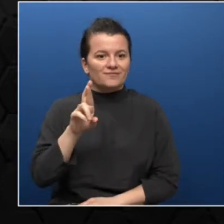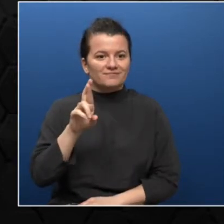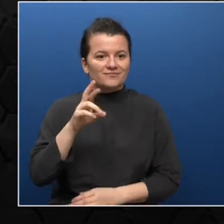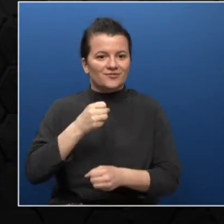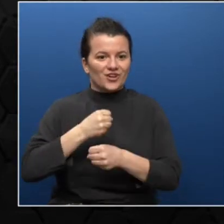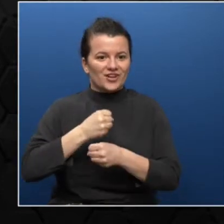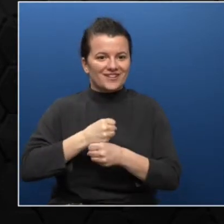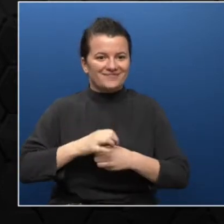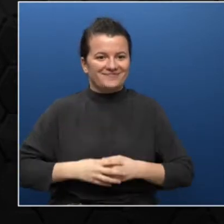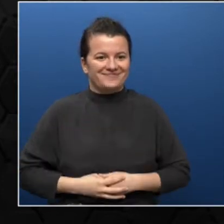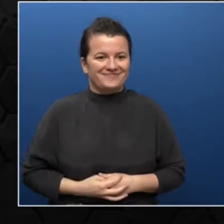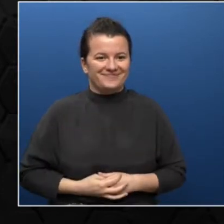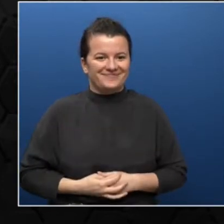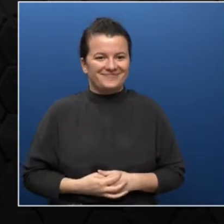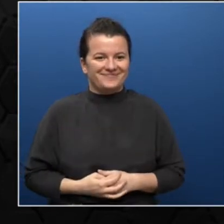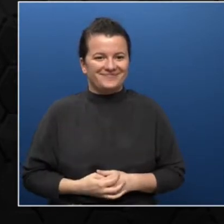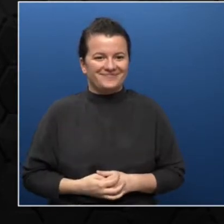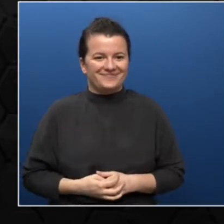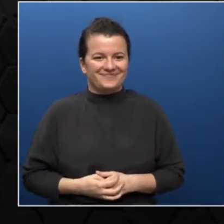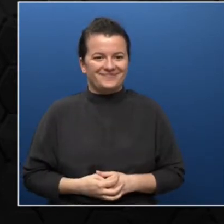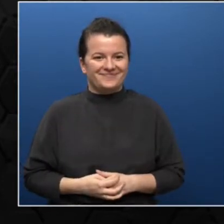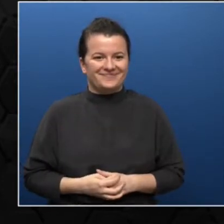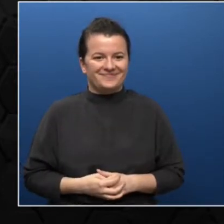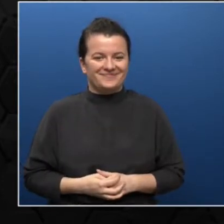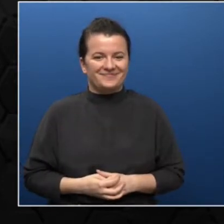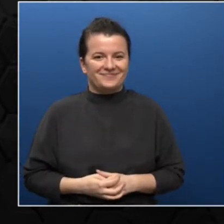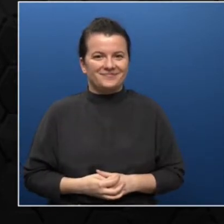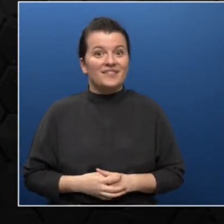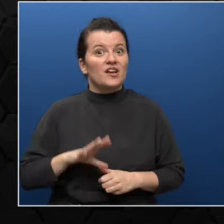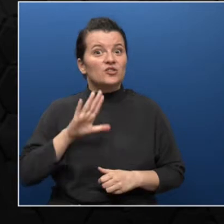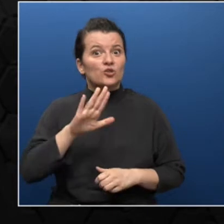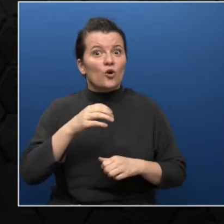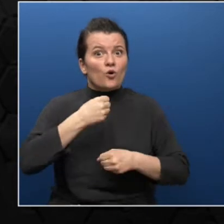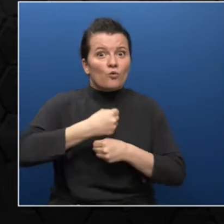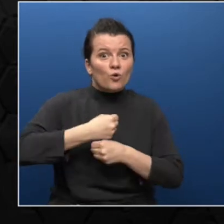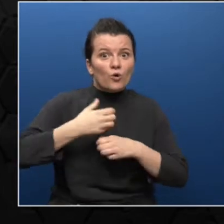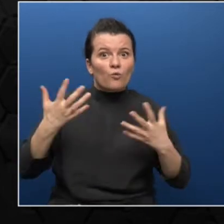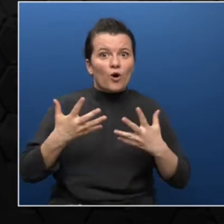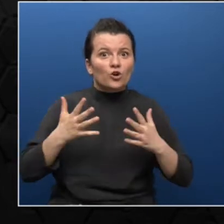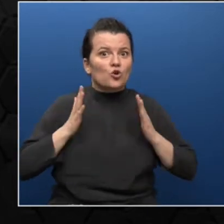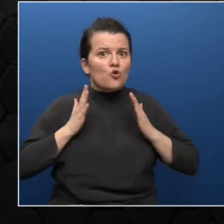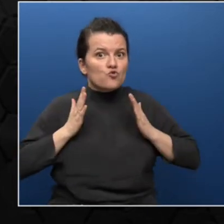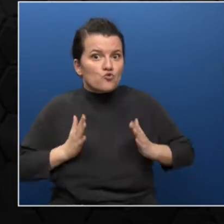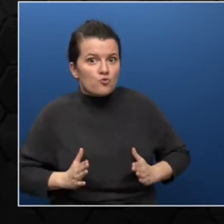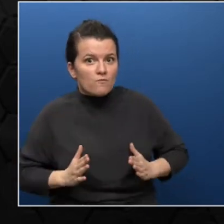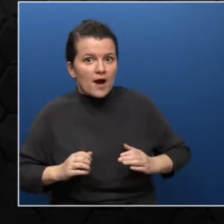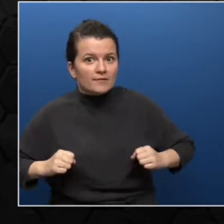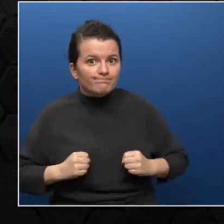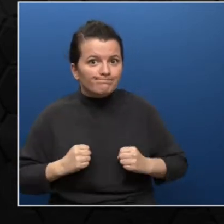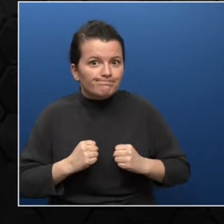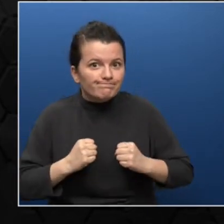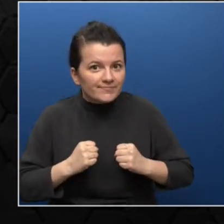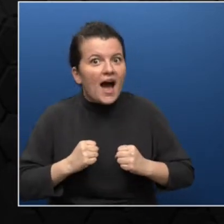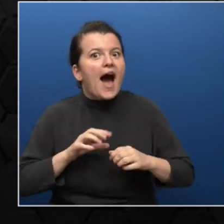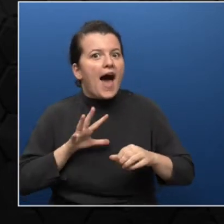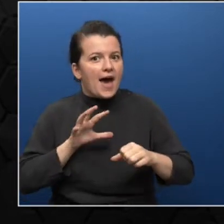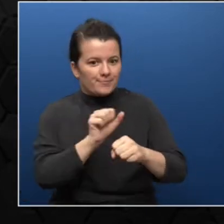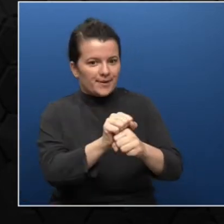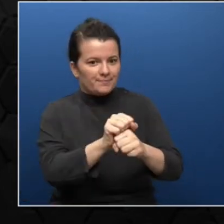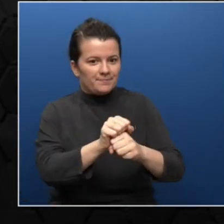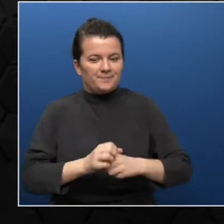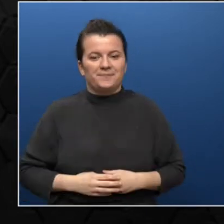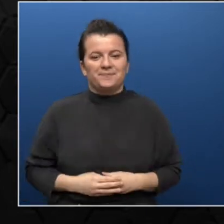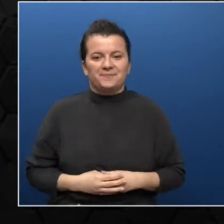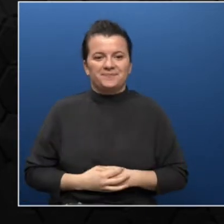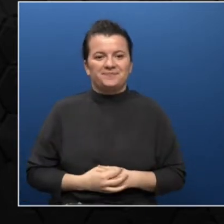for human action recognition. So take it away. We're super excited to hear what you have to say.